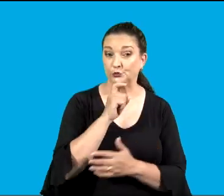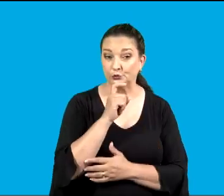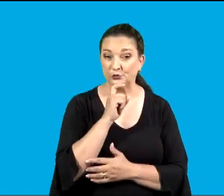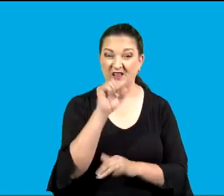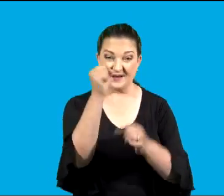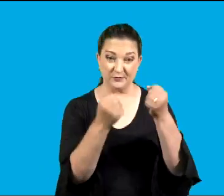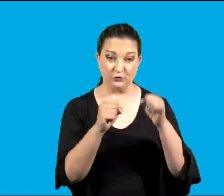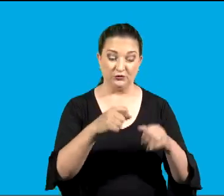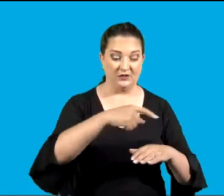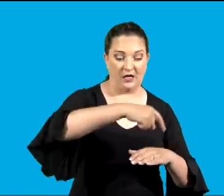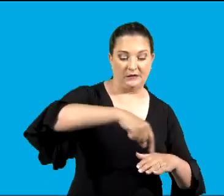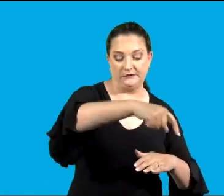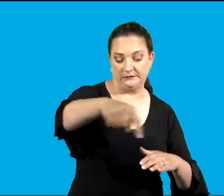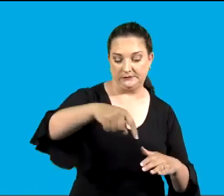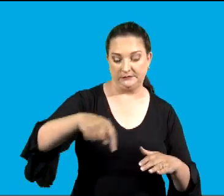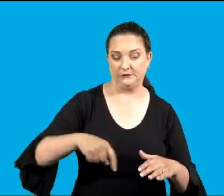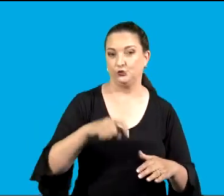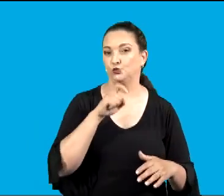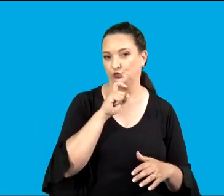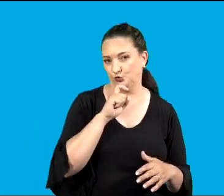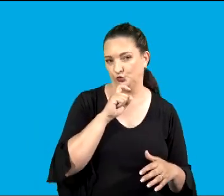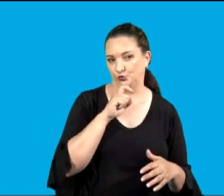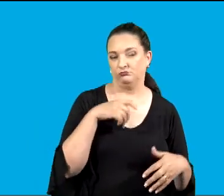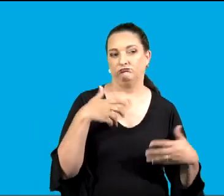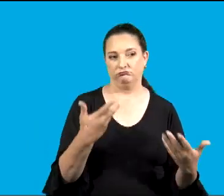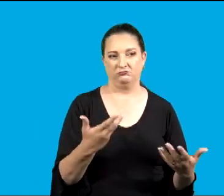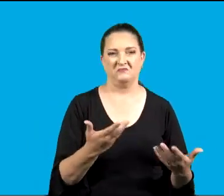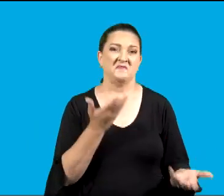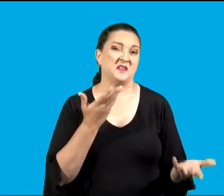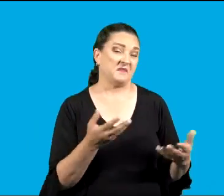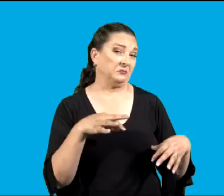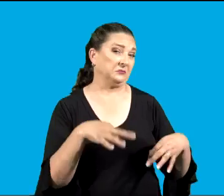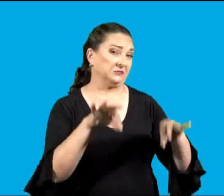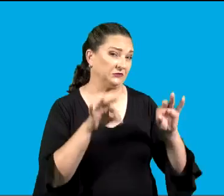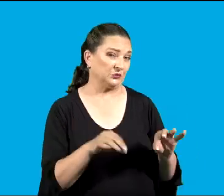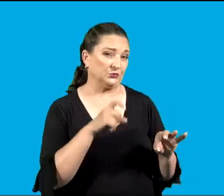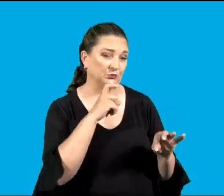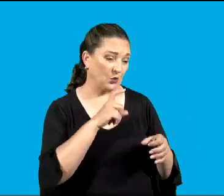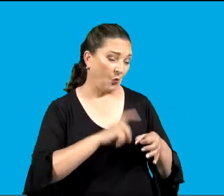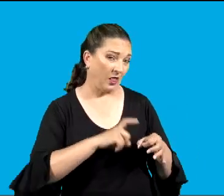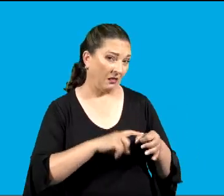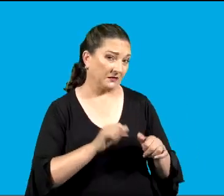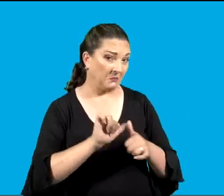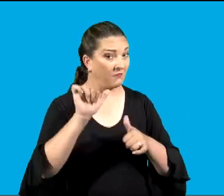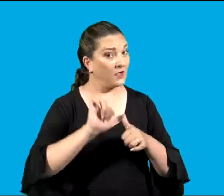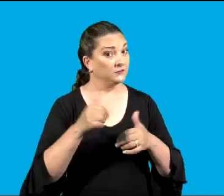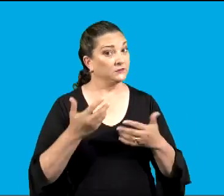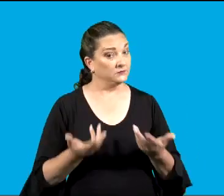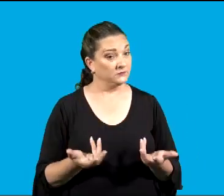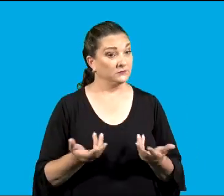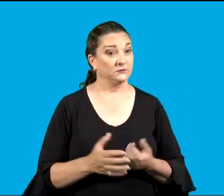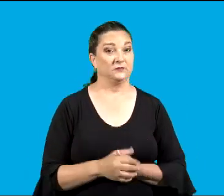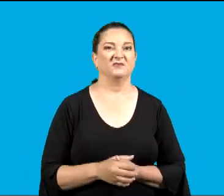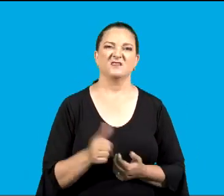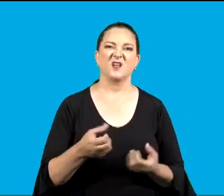that is cutting machines, okay? Use material of a better quality. When you use better quality